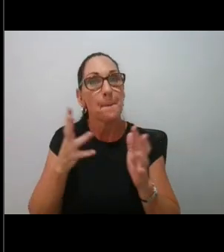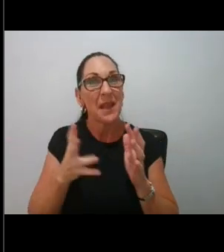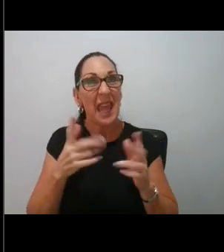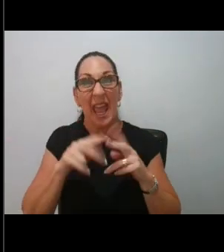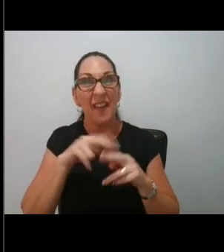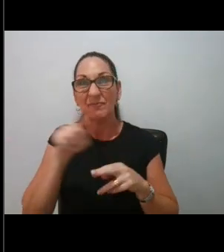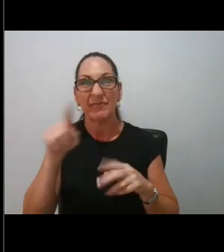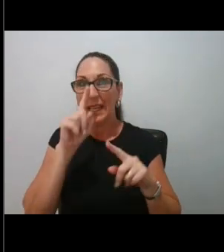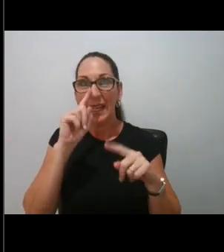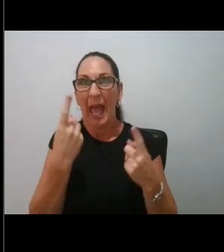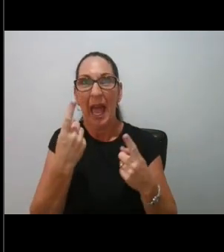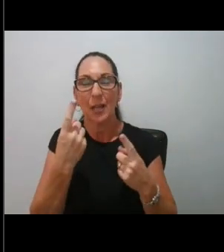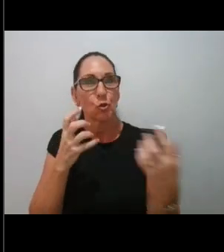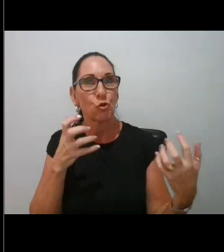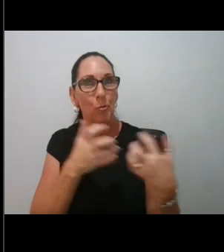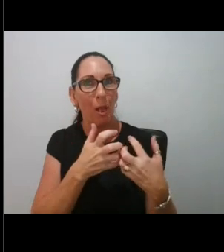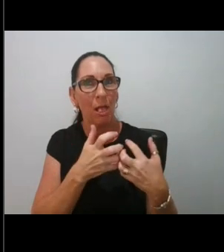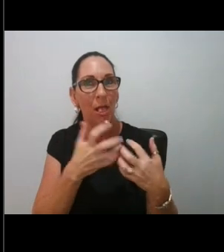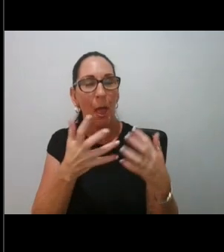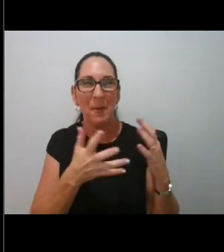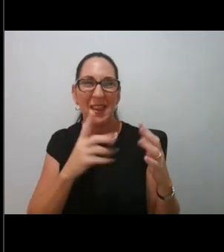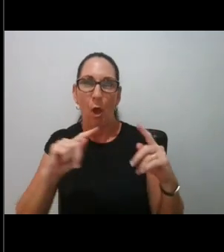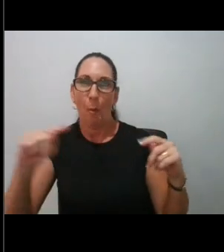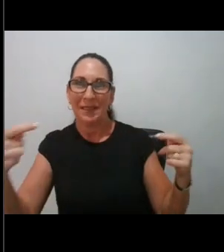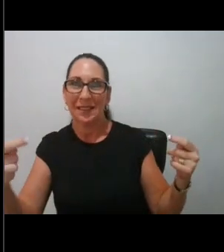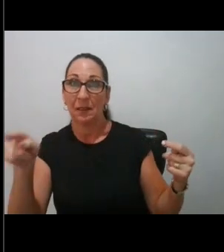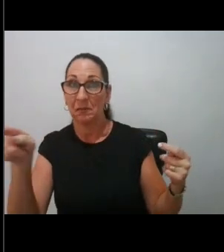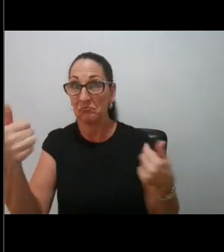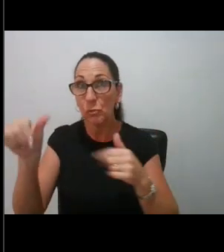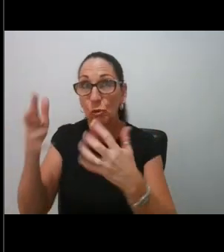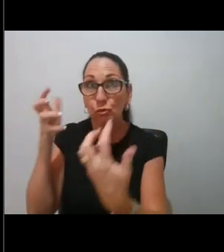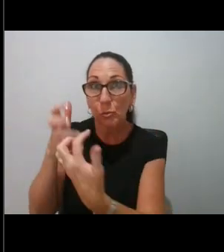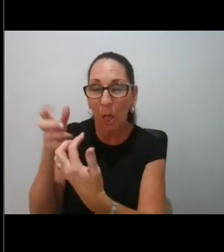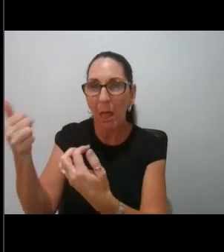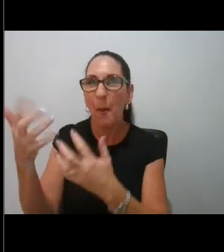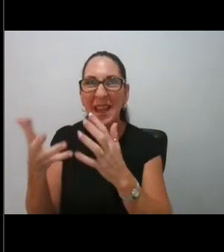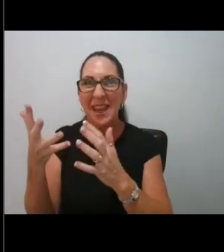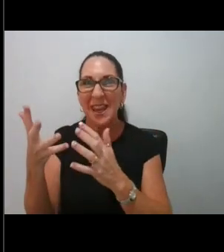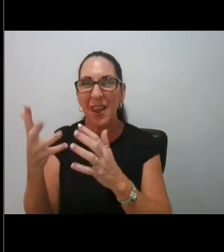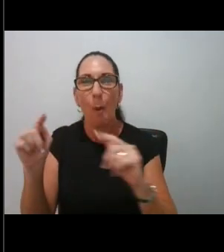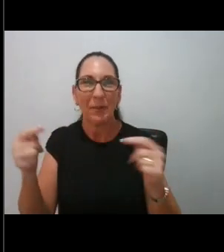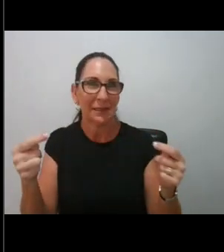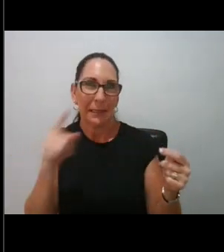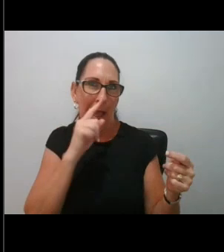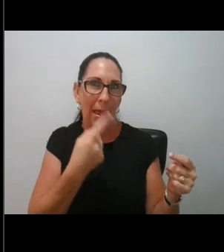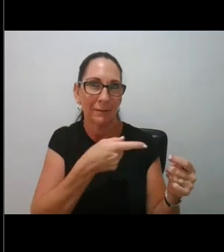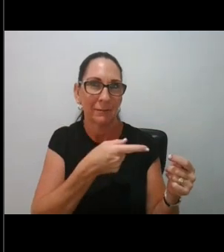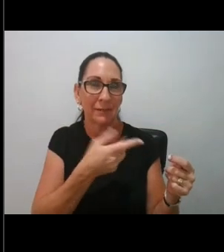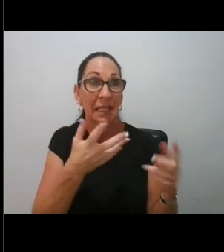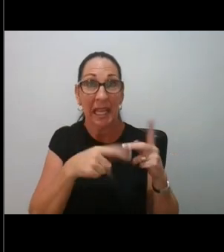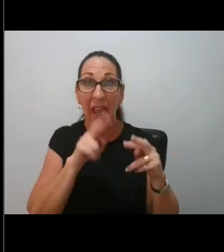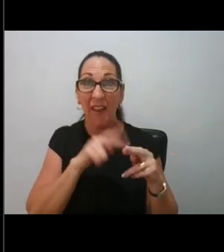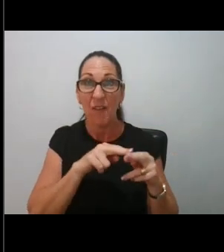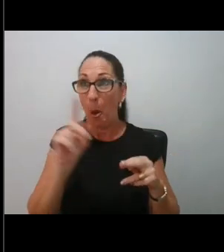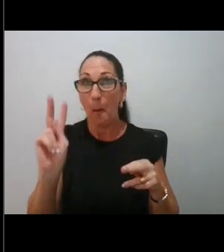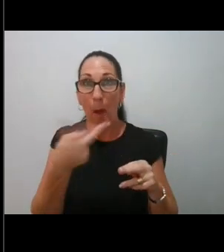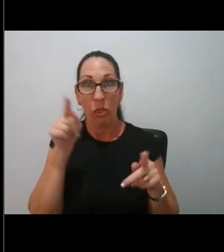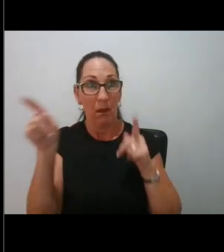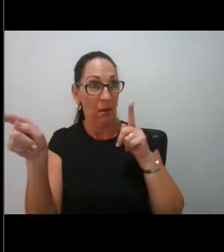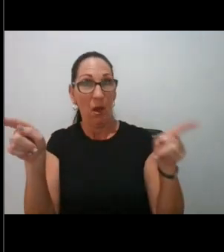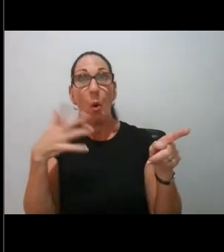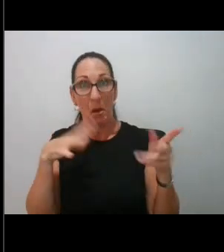what would make it suitable, but it is important. We always explain to people, even if you both want to come through this process, we still have to make